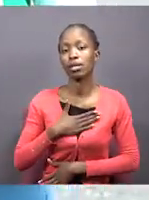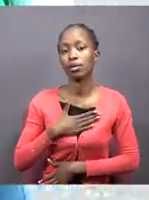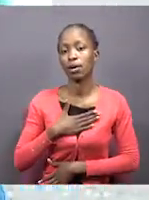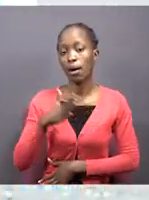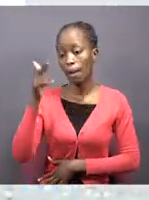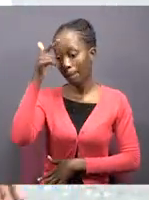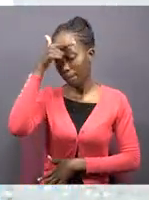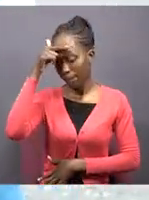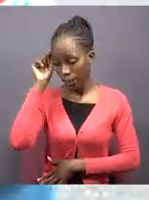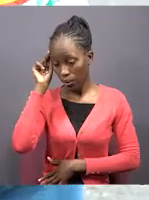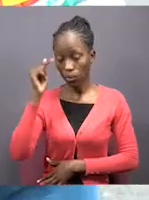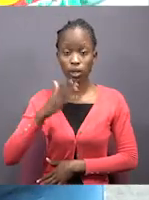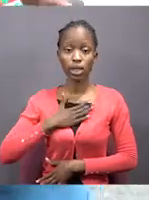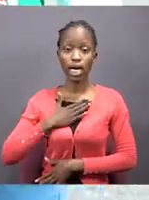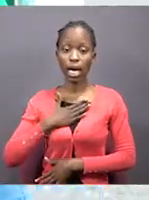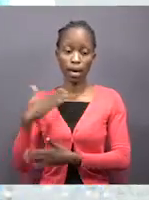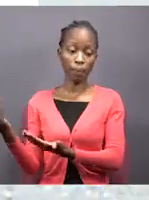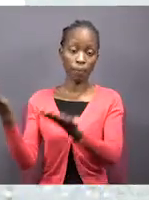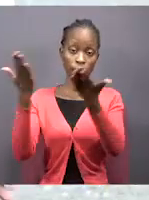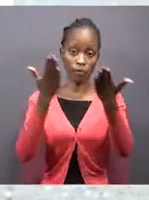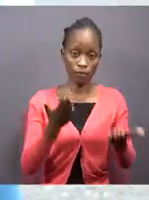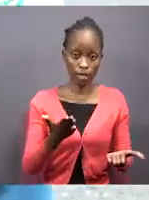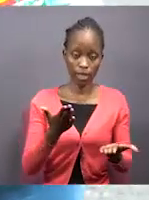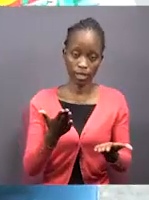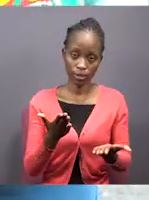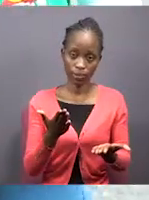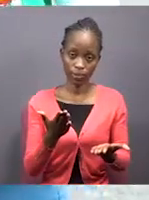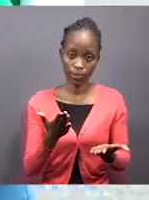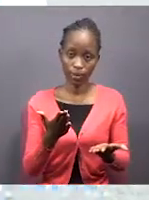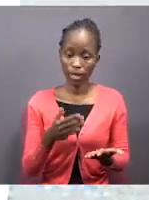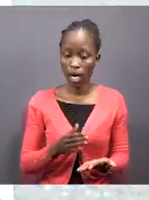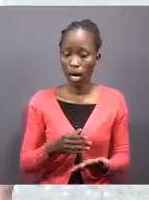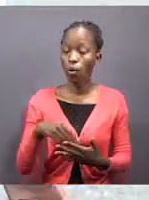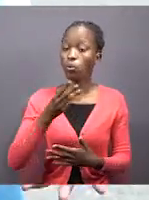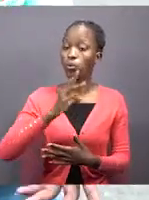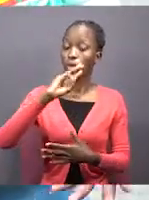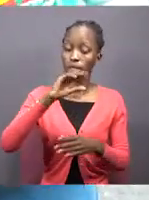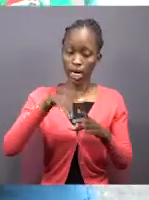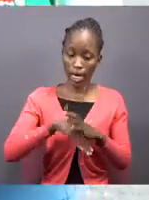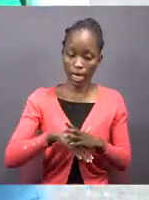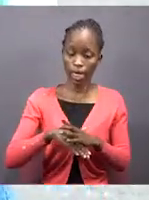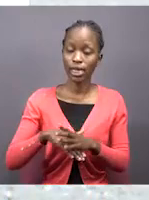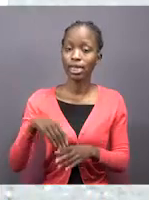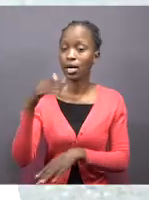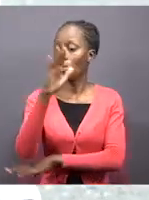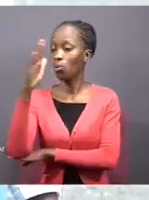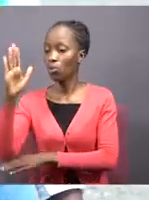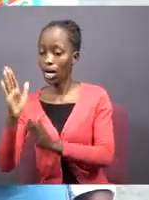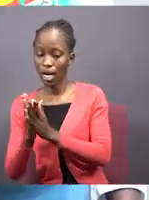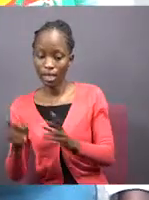I provide water in the wilderness and streams in the